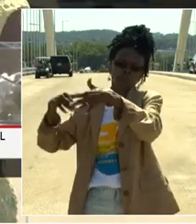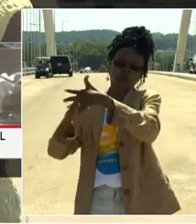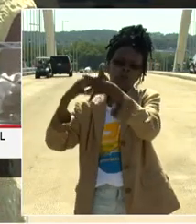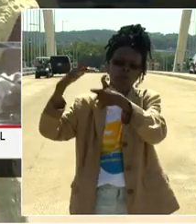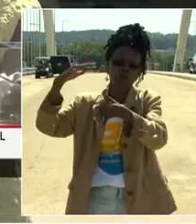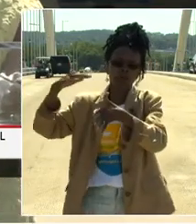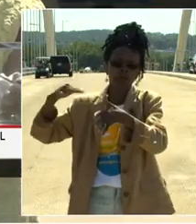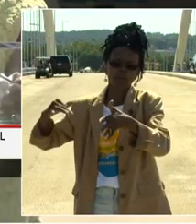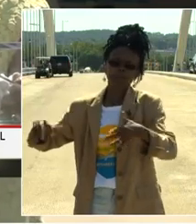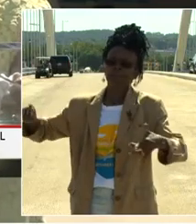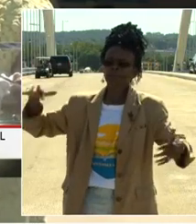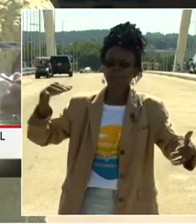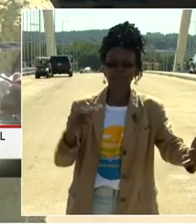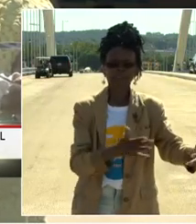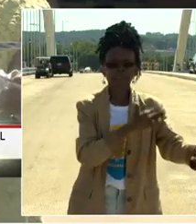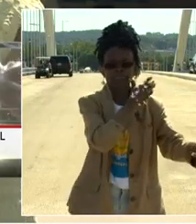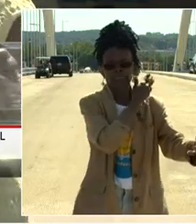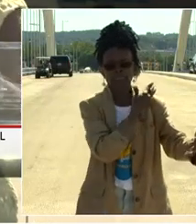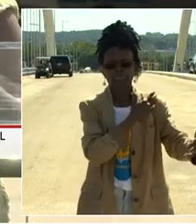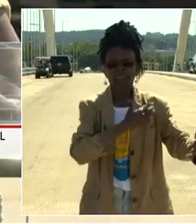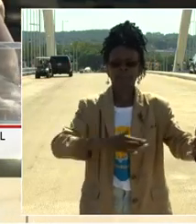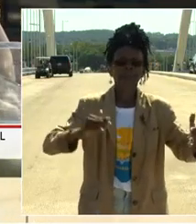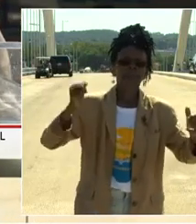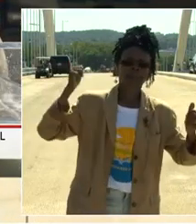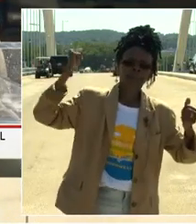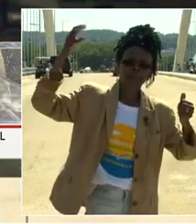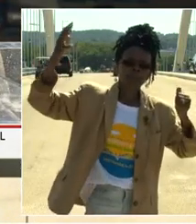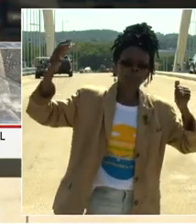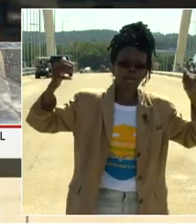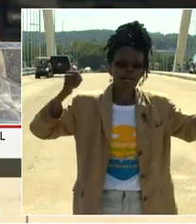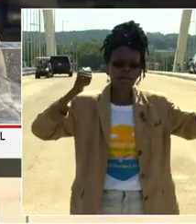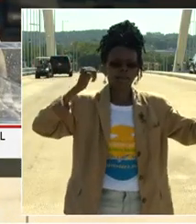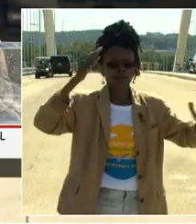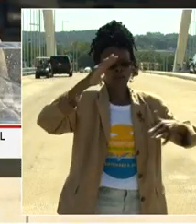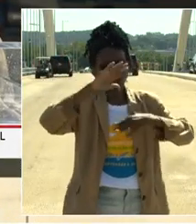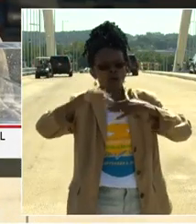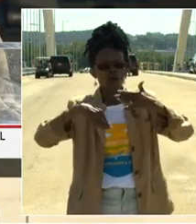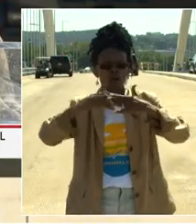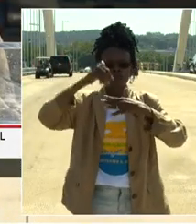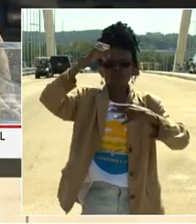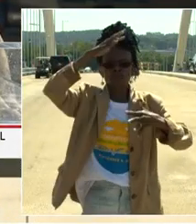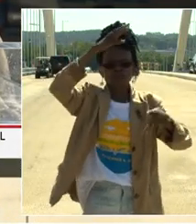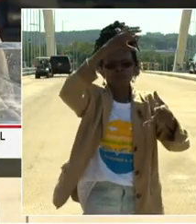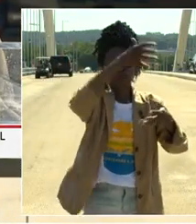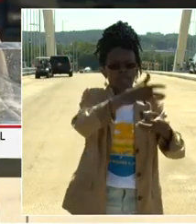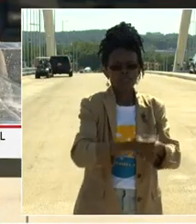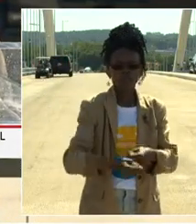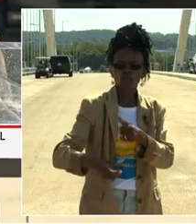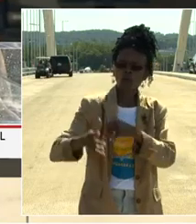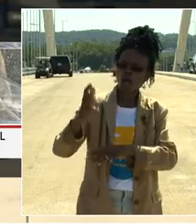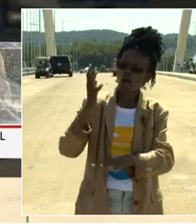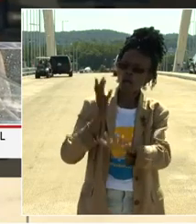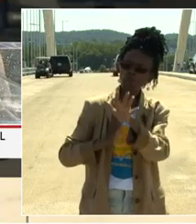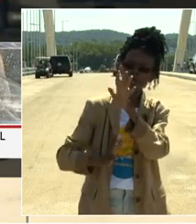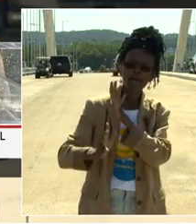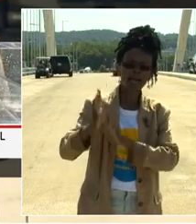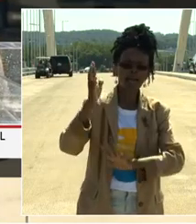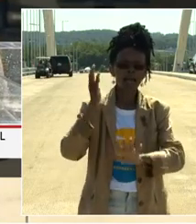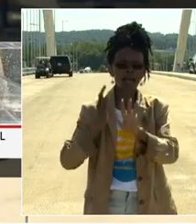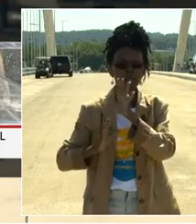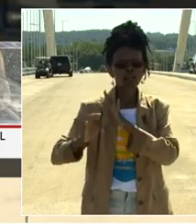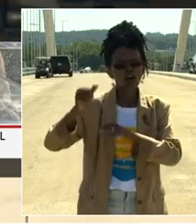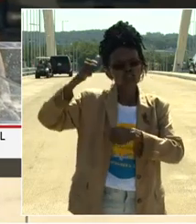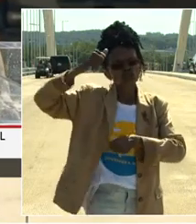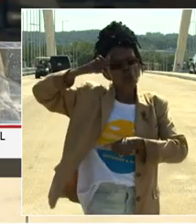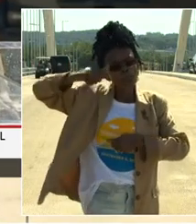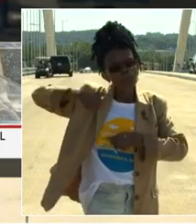Sing a song full of the faith that the dark past has taught